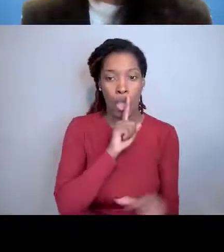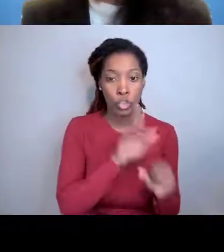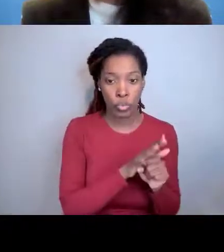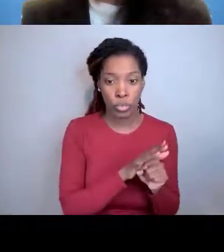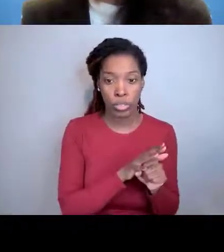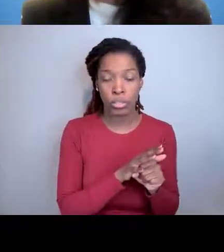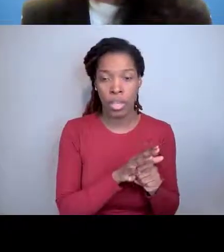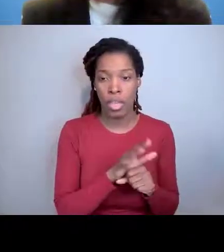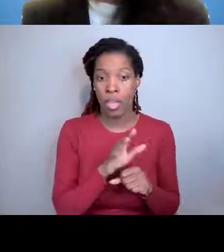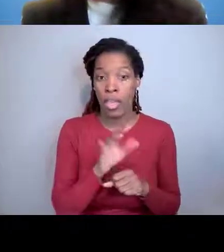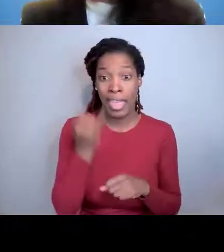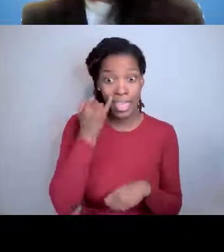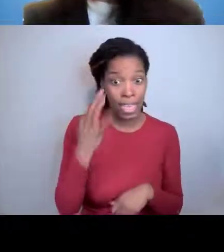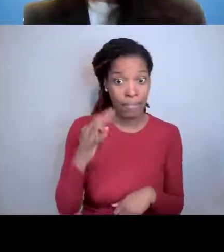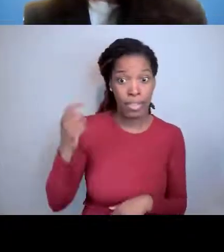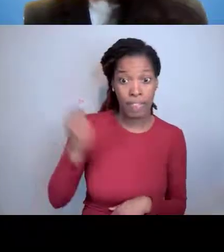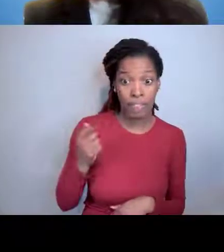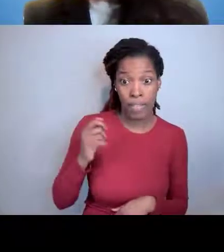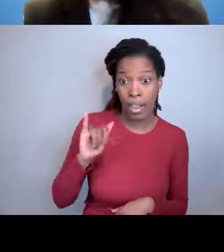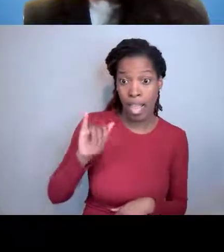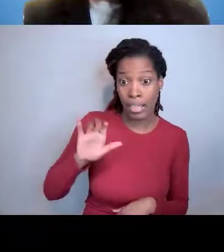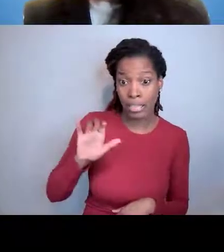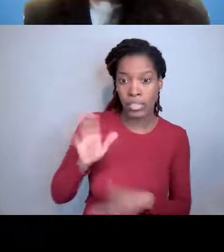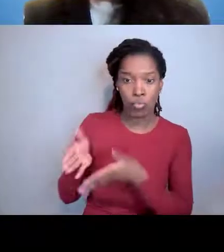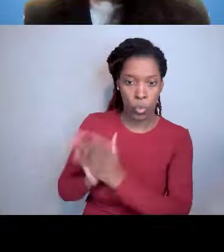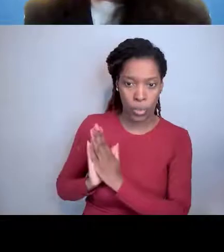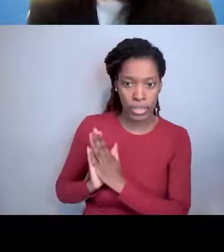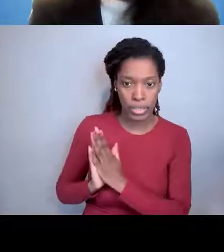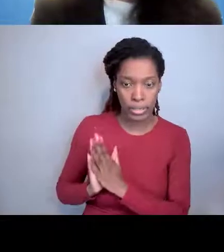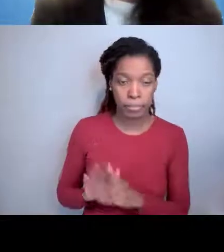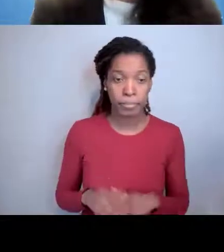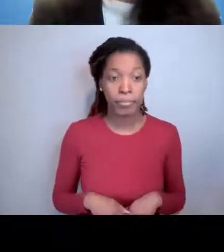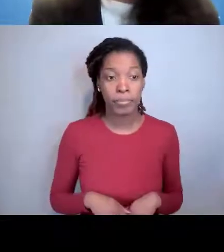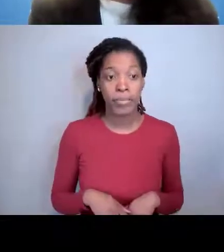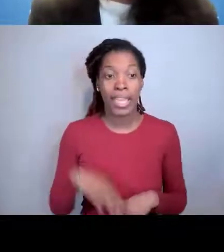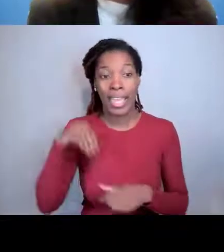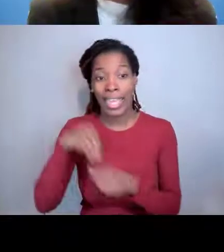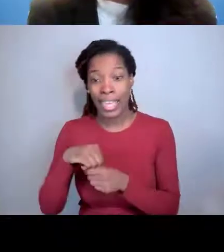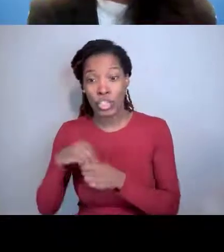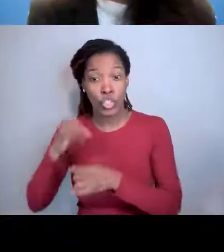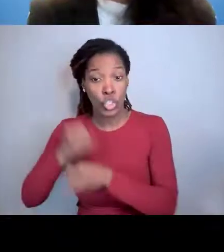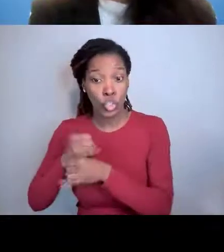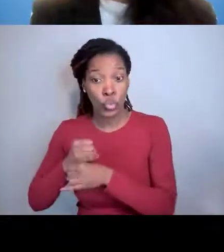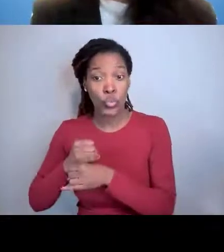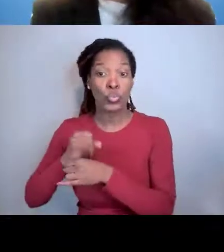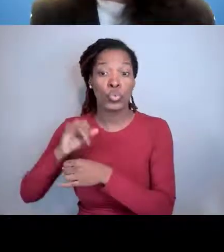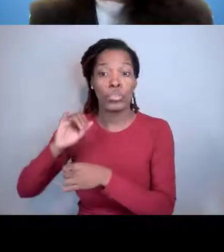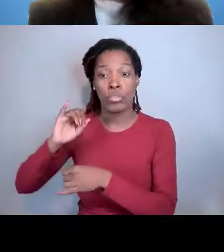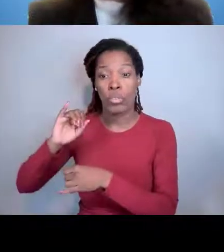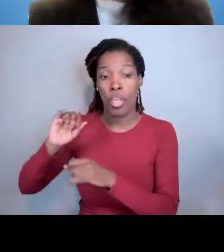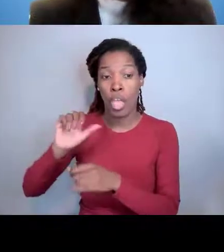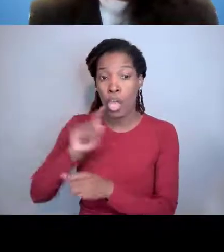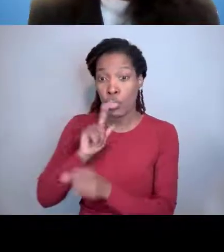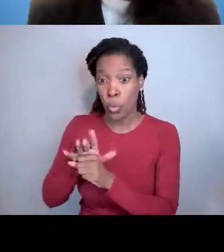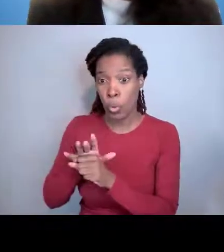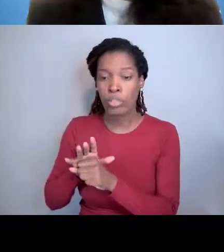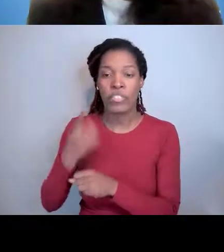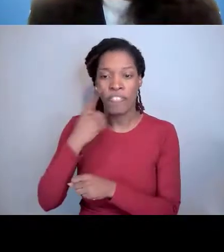the funding IC. And interinstitutional assurances are approved for the life of the grant for up to 5 years.